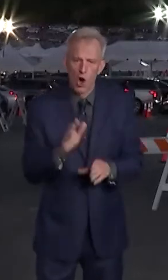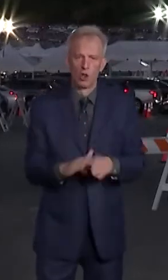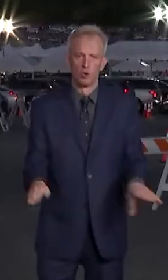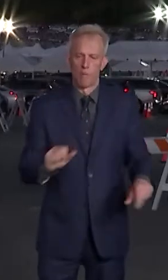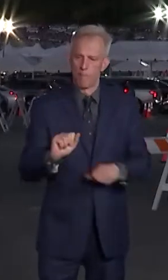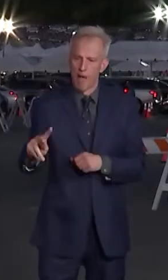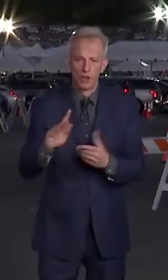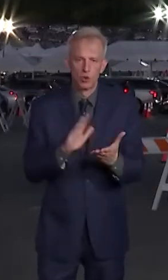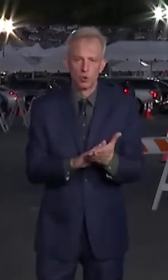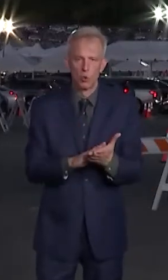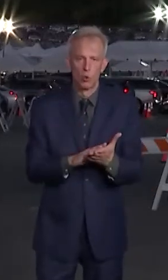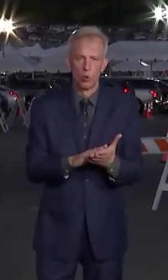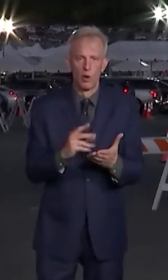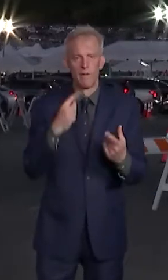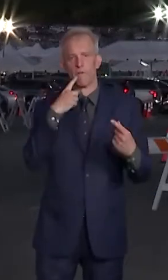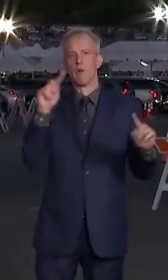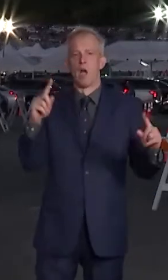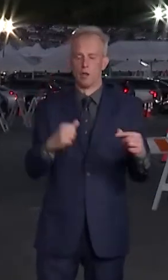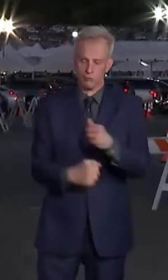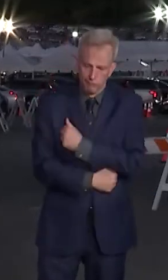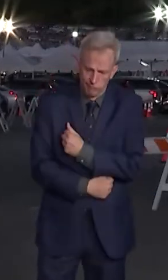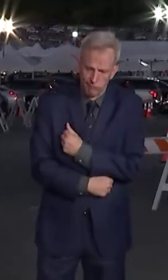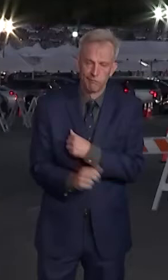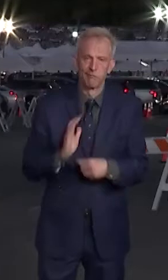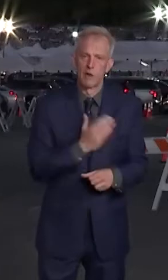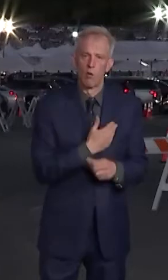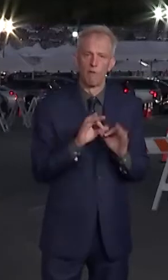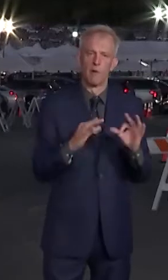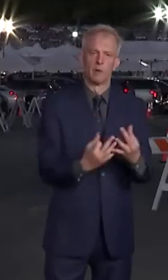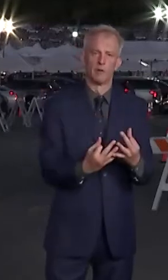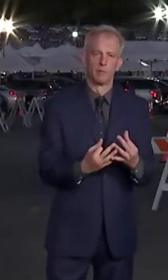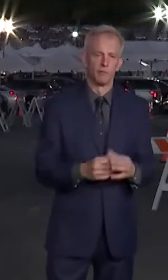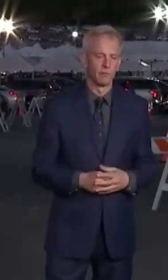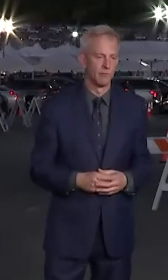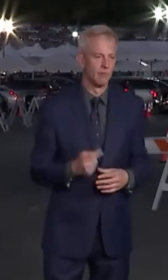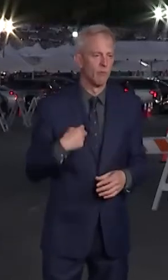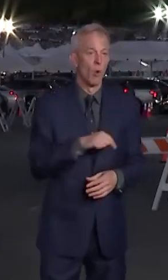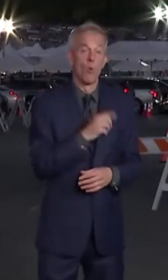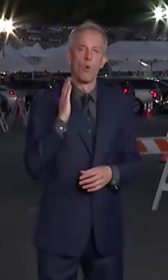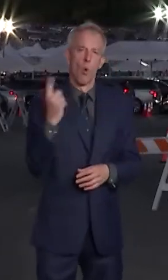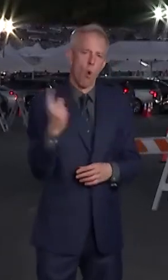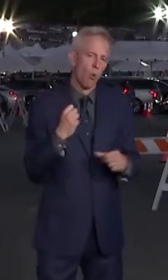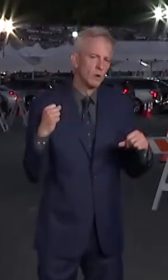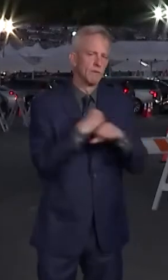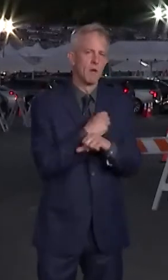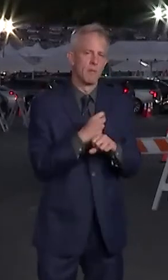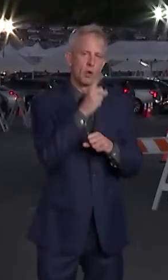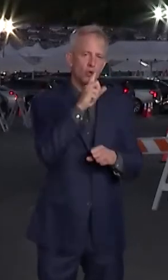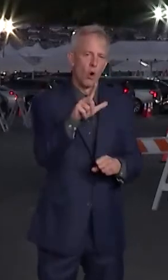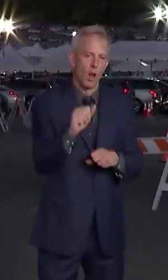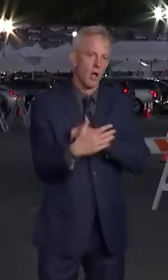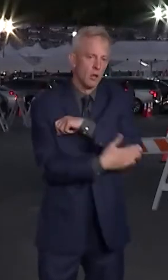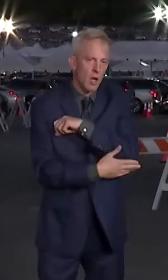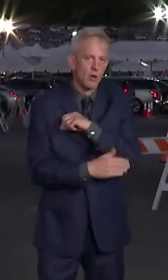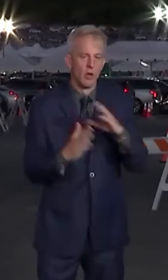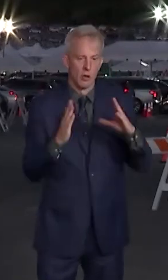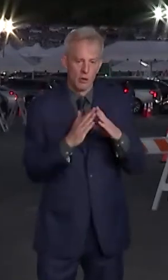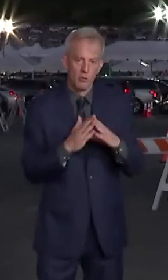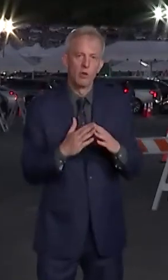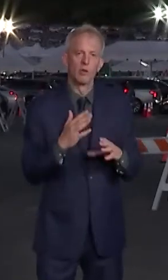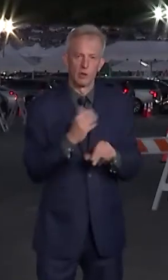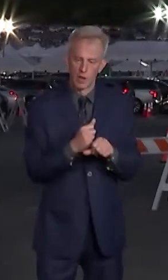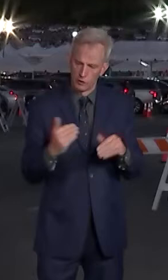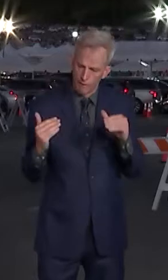hold our loved ones again. And we will always fight to make sure Los Angeles County and City gets our fair share from the state, from the